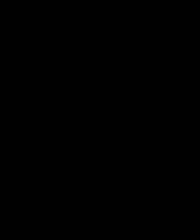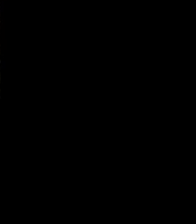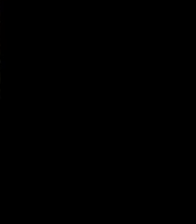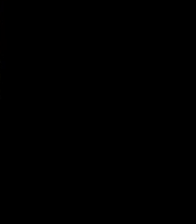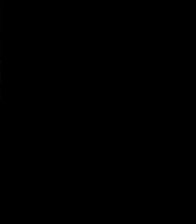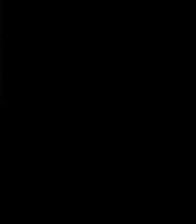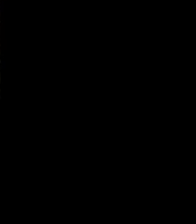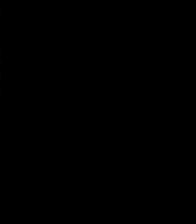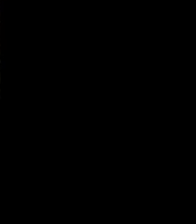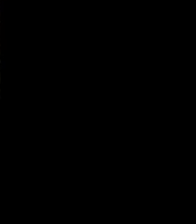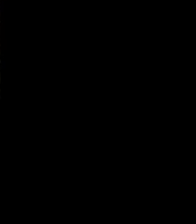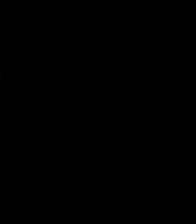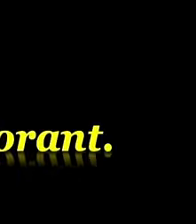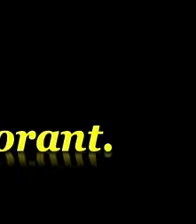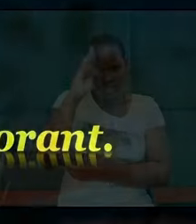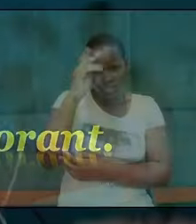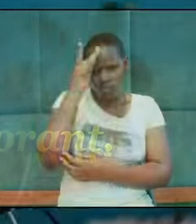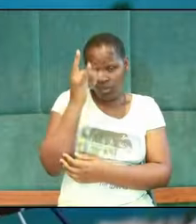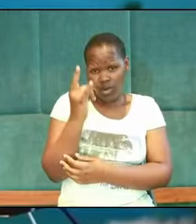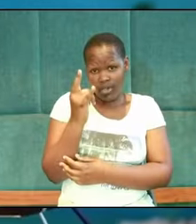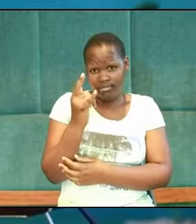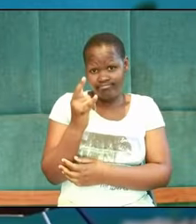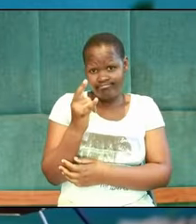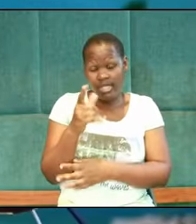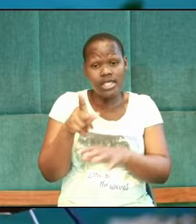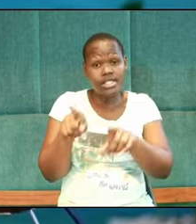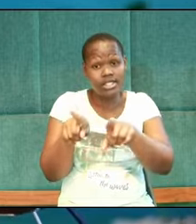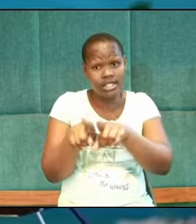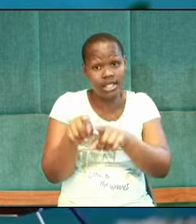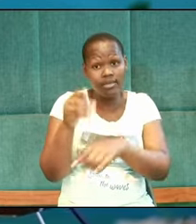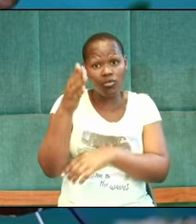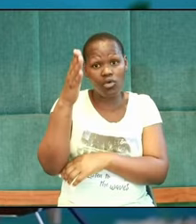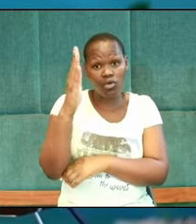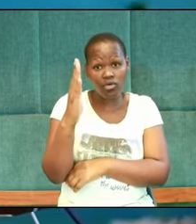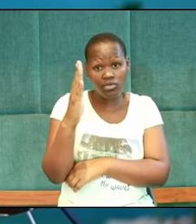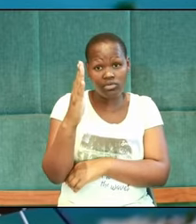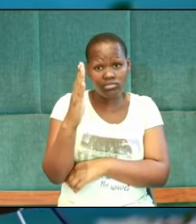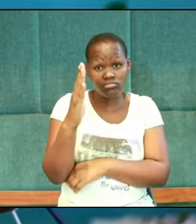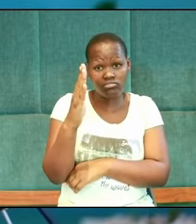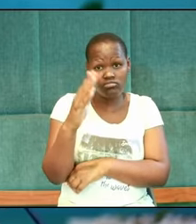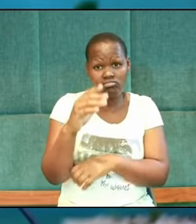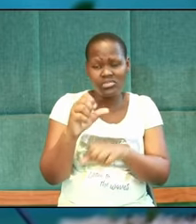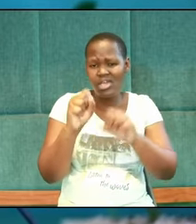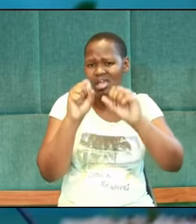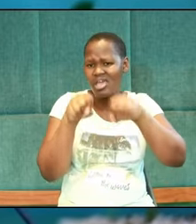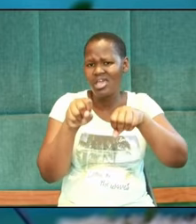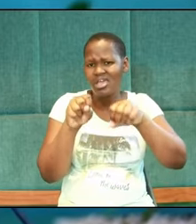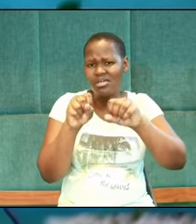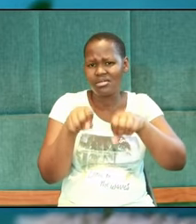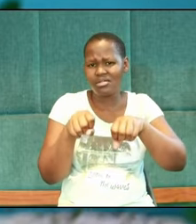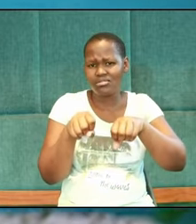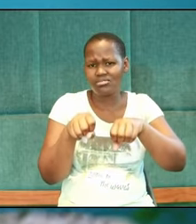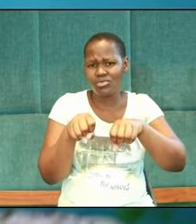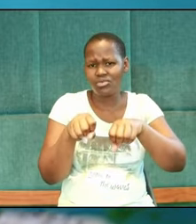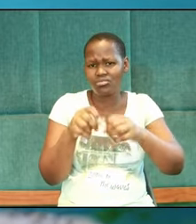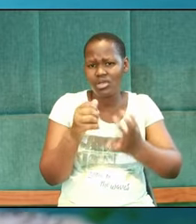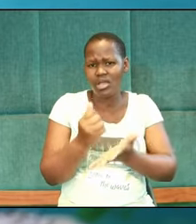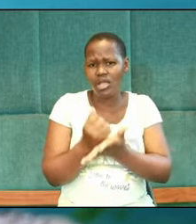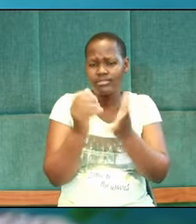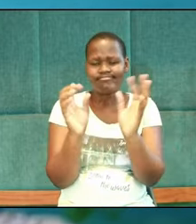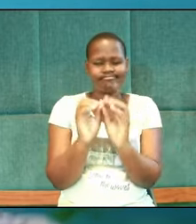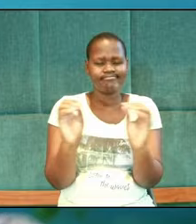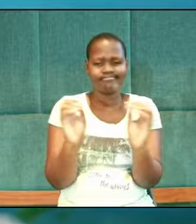Do you know the reason why? Even God is unable to help the ignorant.